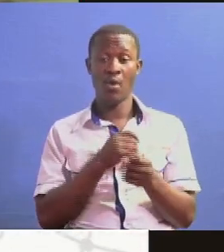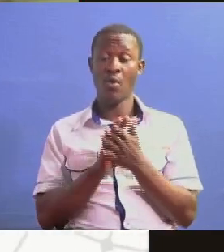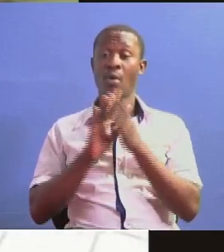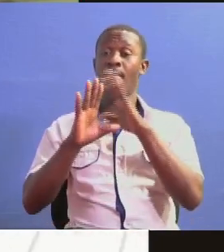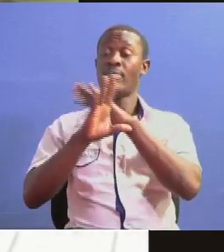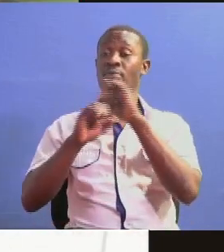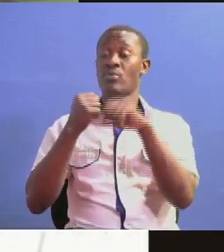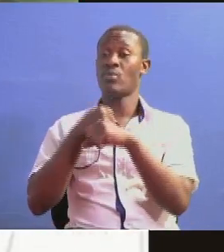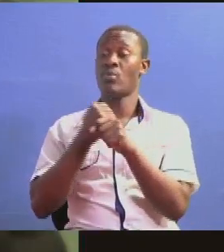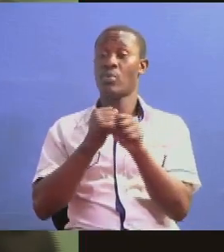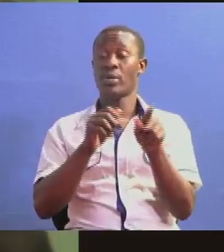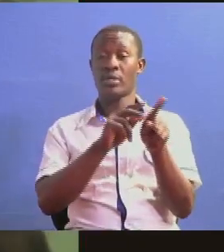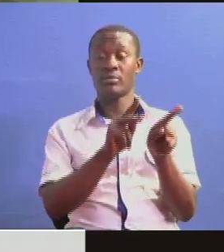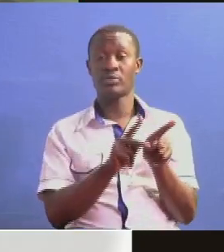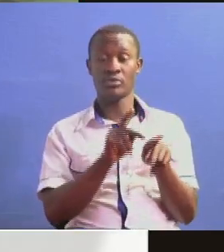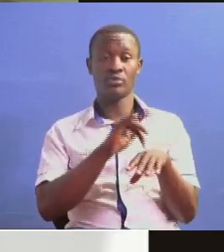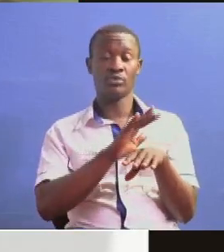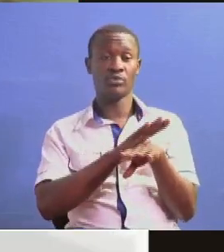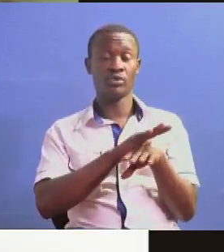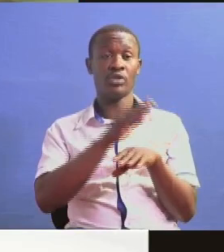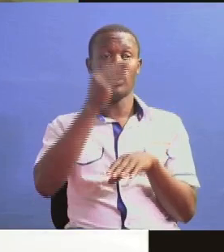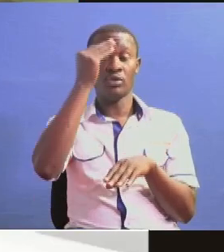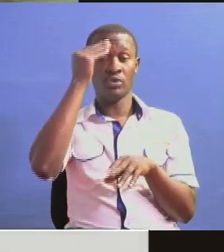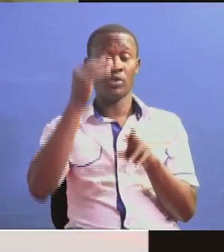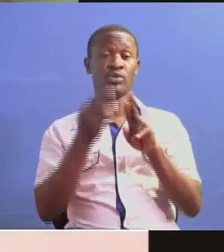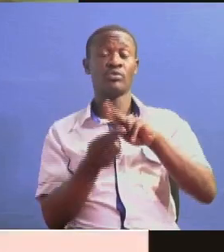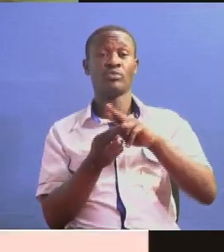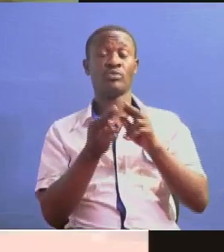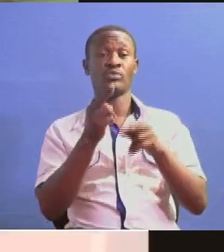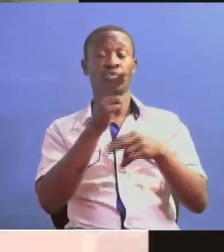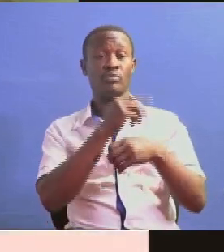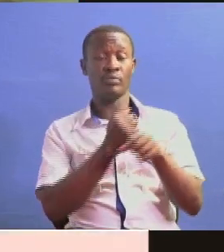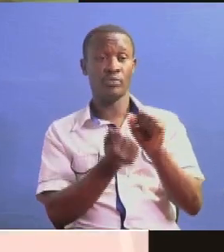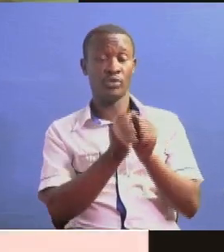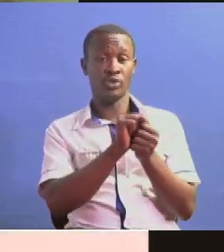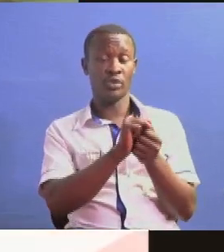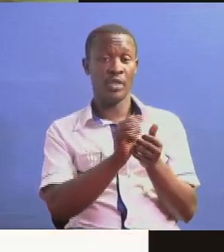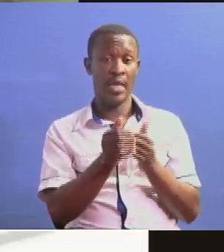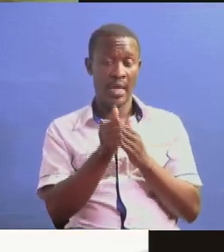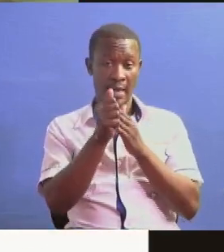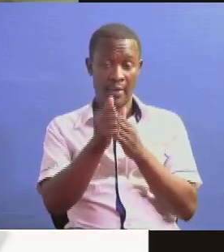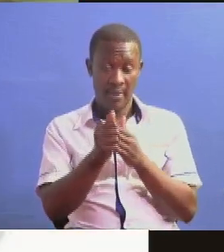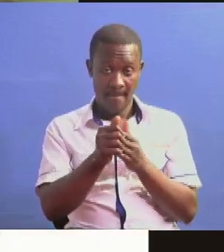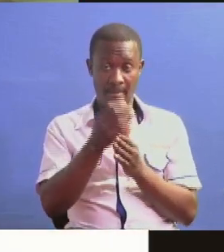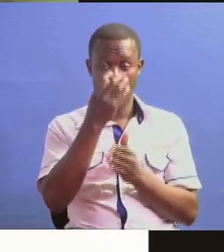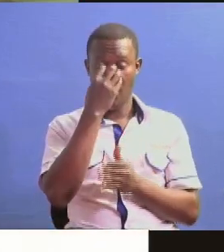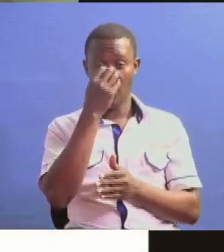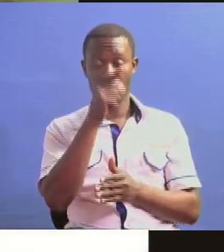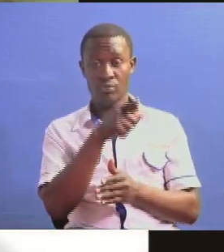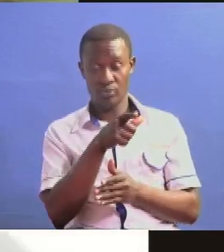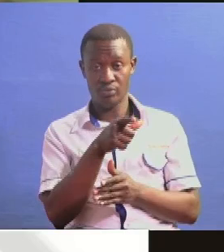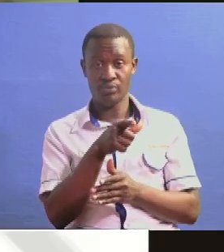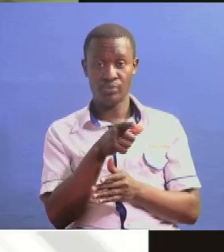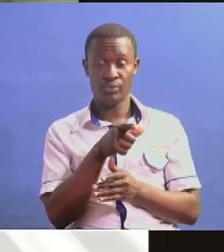Presidential Working Party on Education Reforms and the new government led by Dr. Ruto.